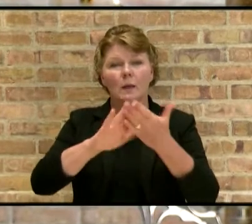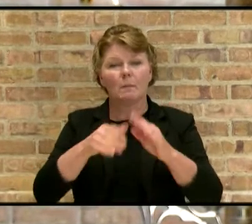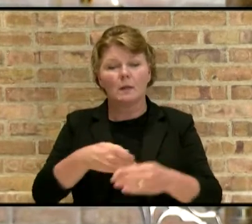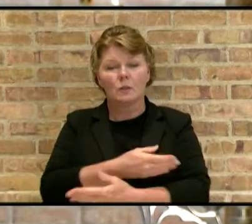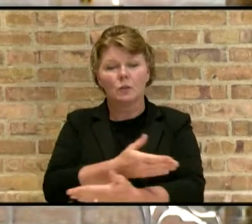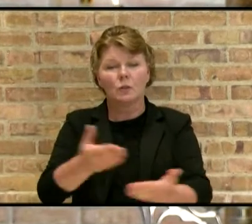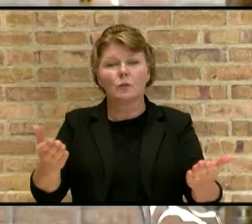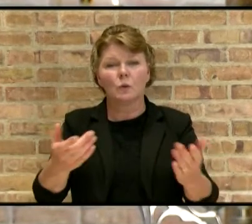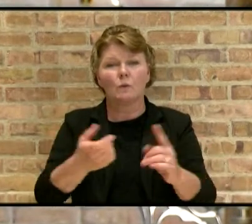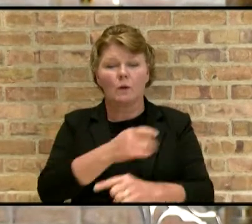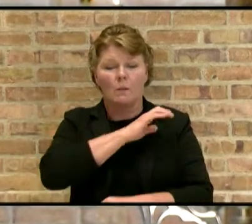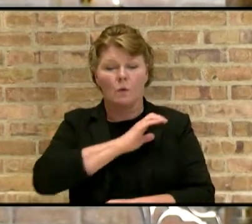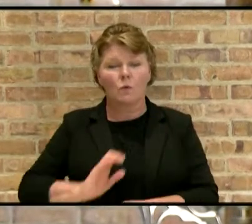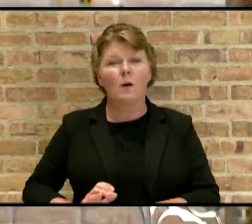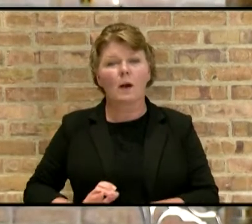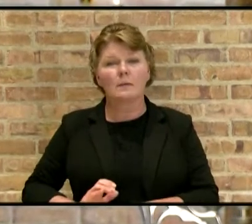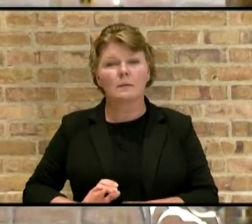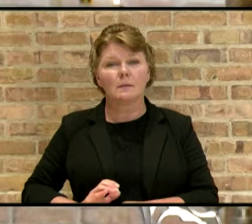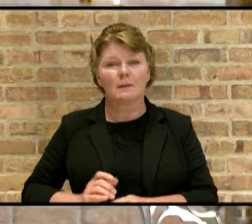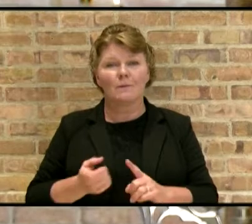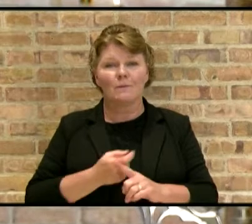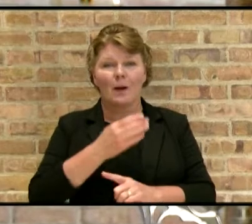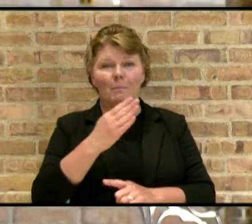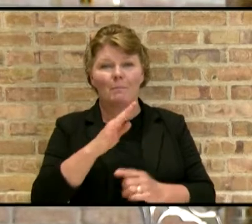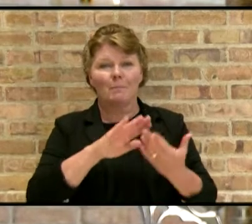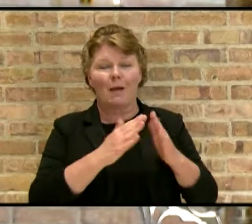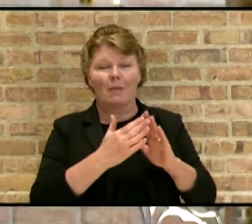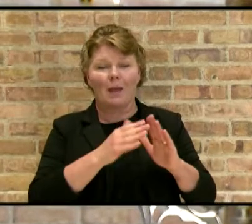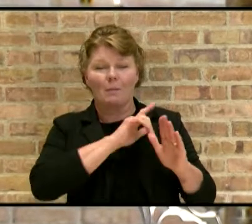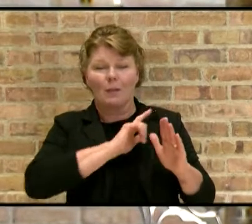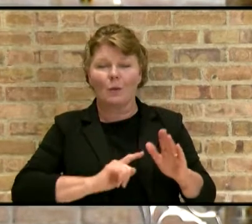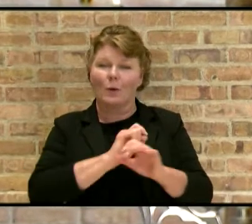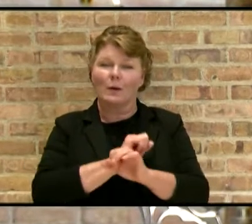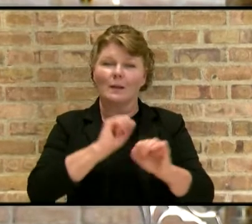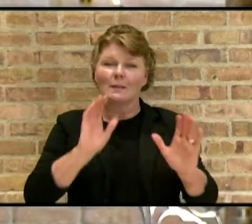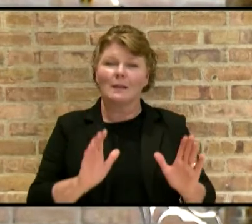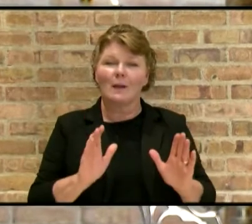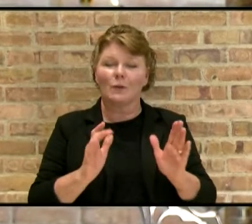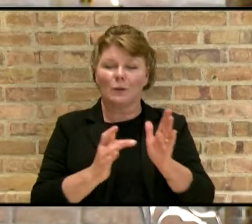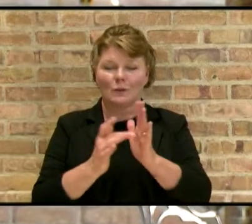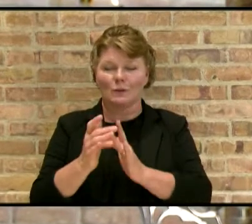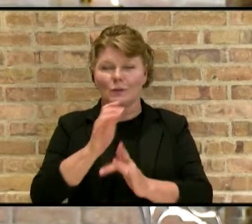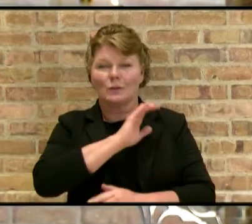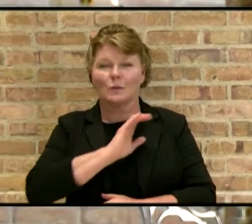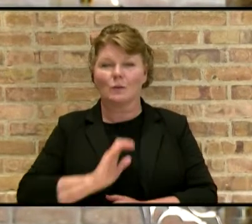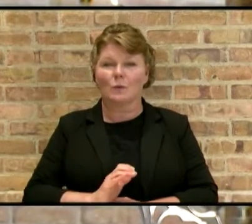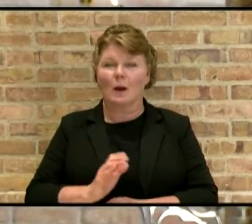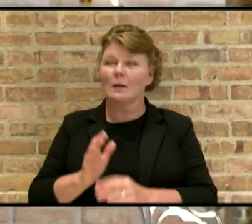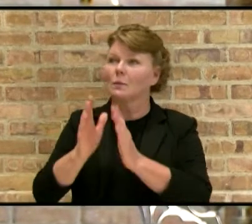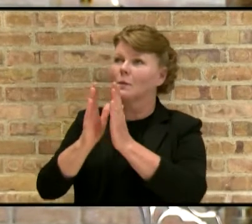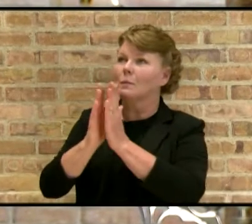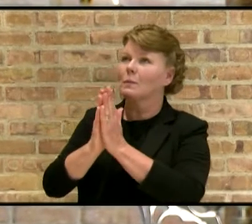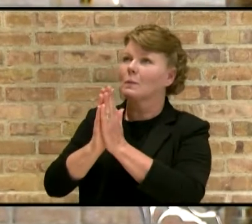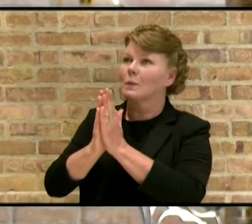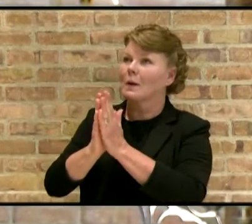be to you from the Christ child of Bethlehem, our Lord and Savior Jesus Christ. Let us pray.